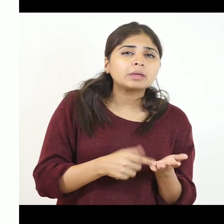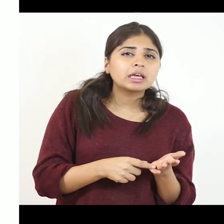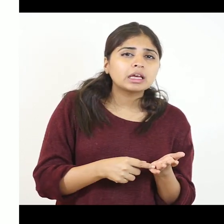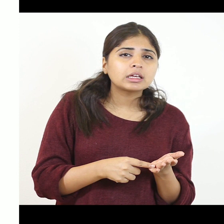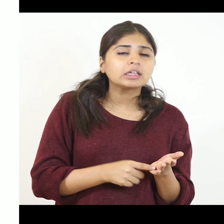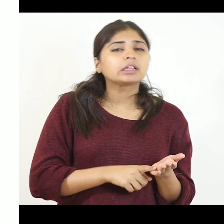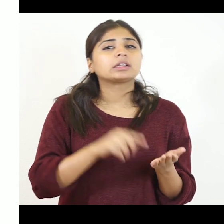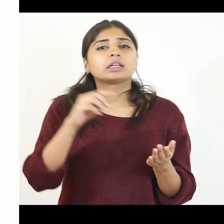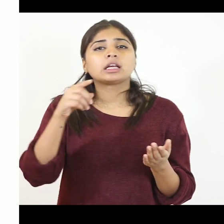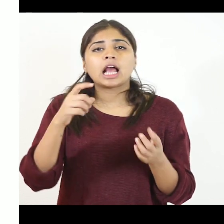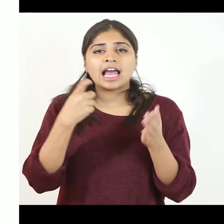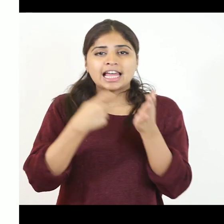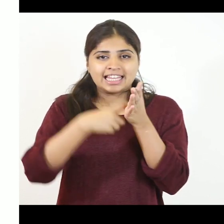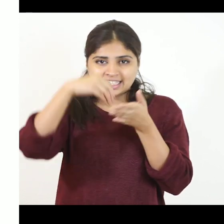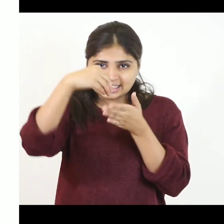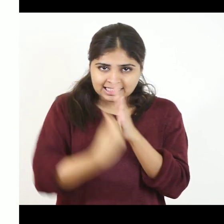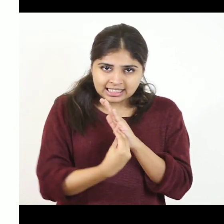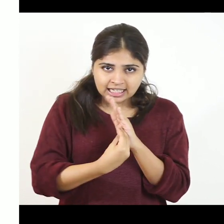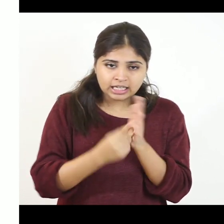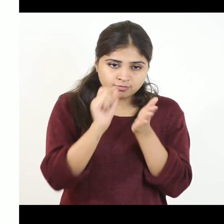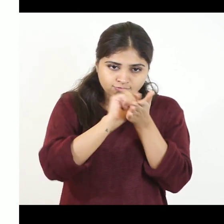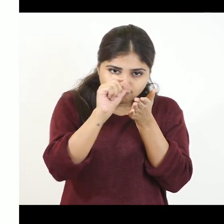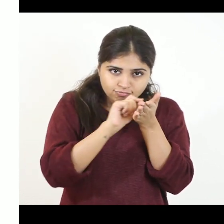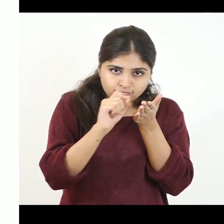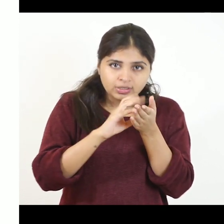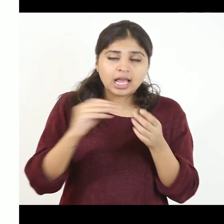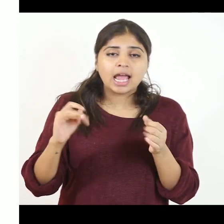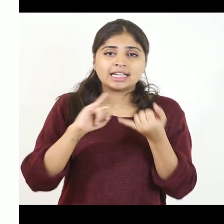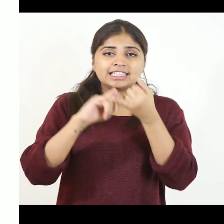on receipts and settlement letters.